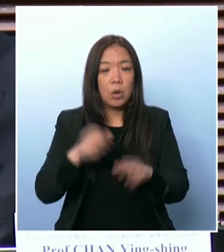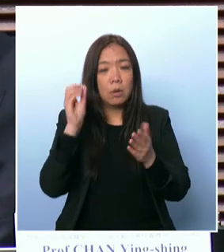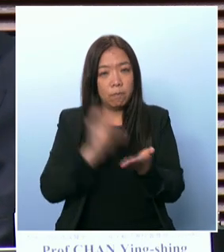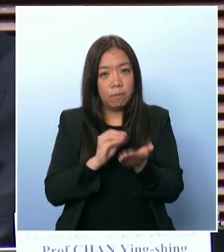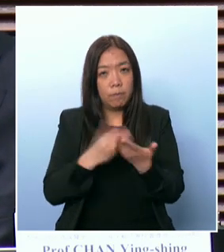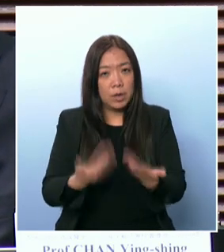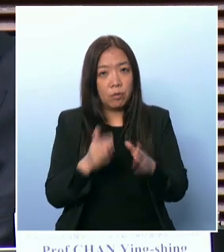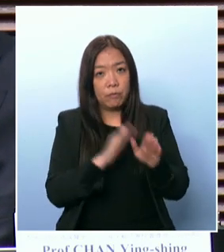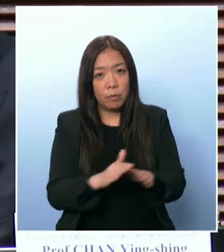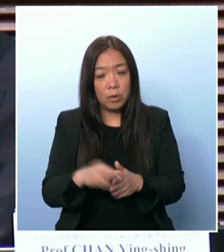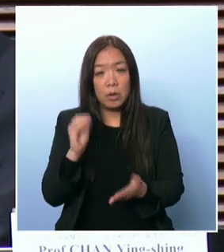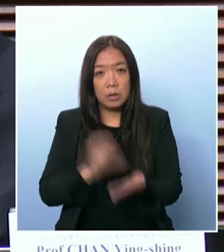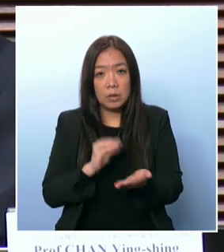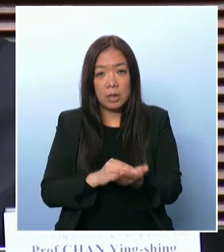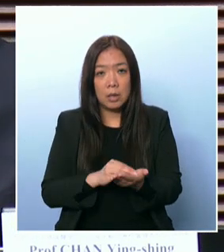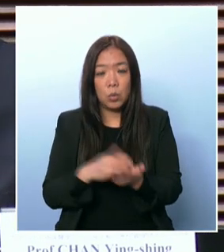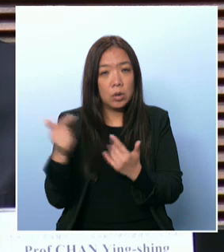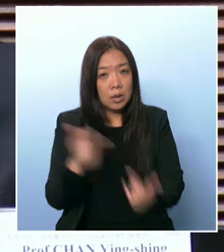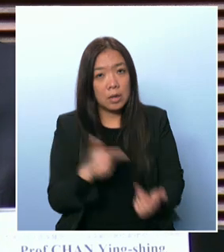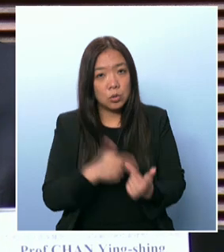we have talked to the